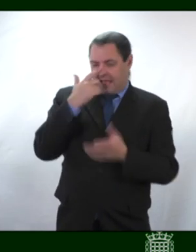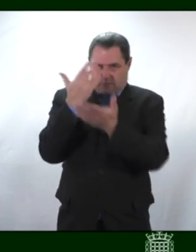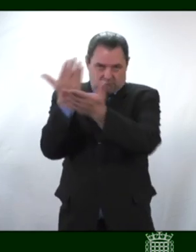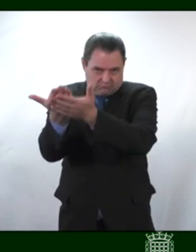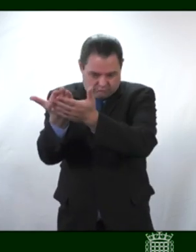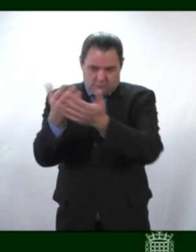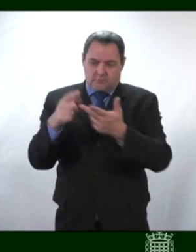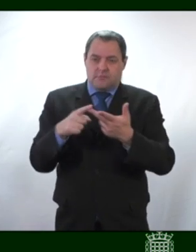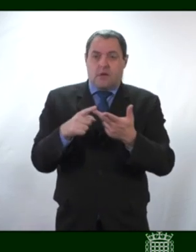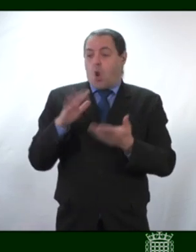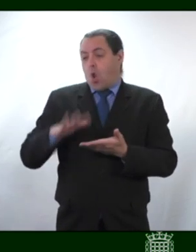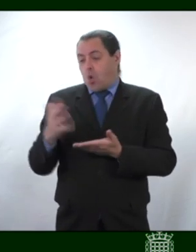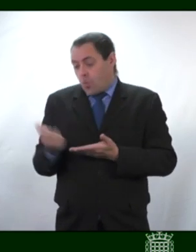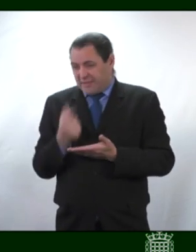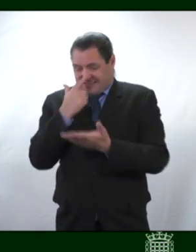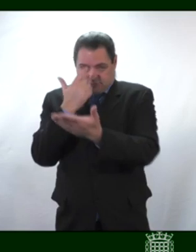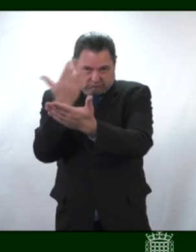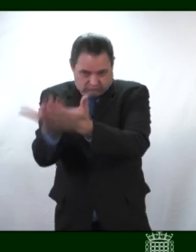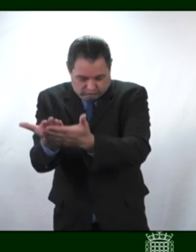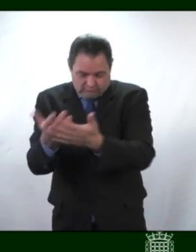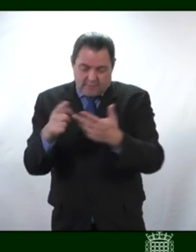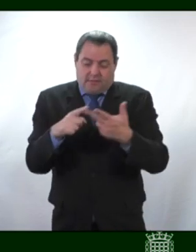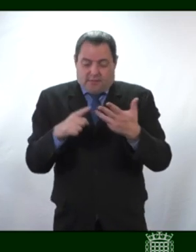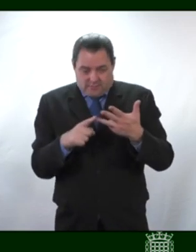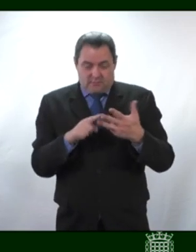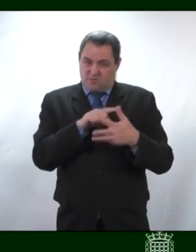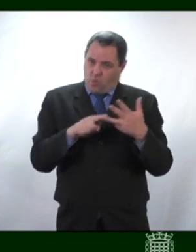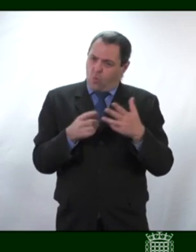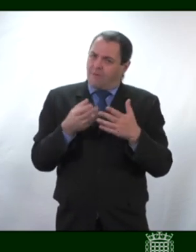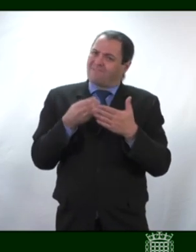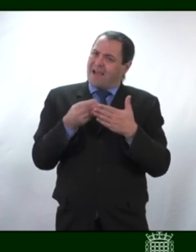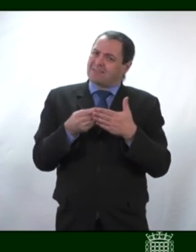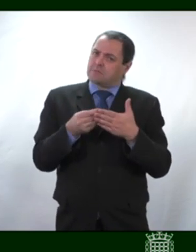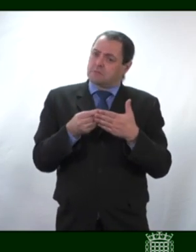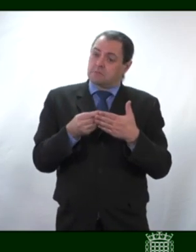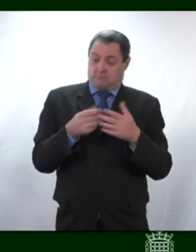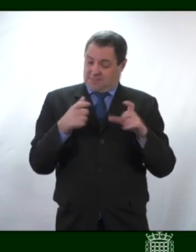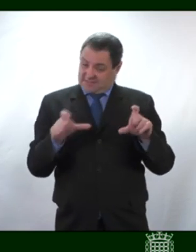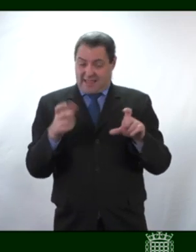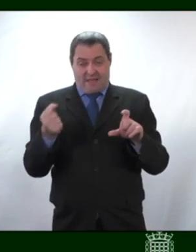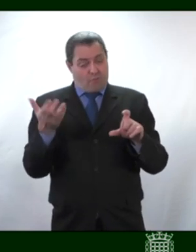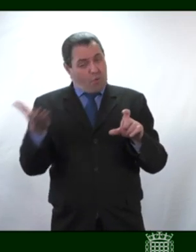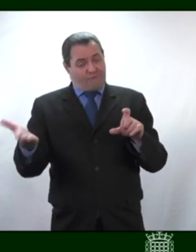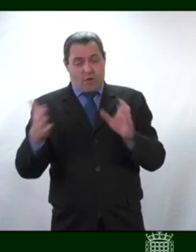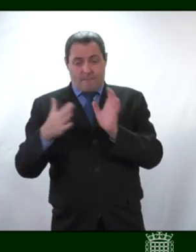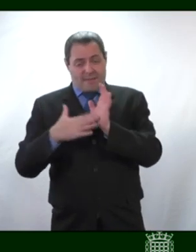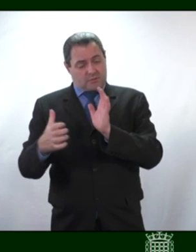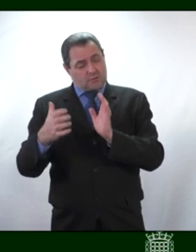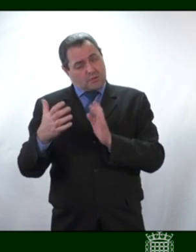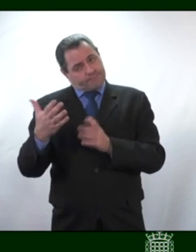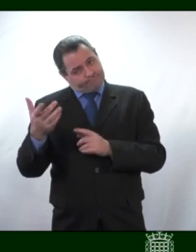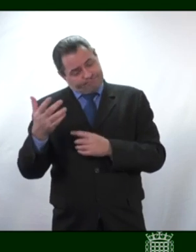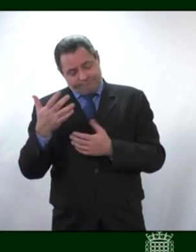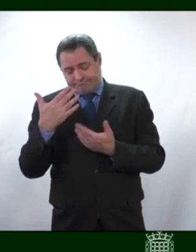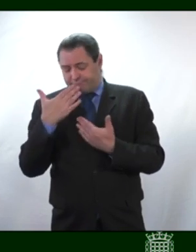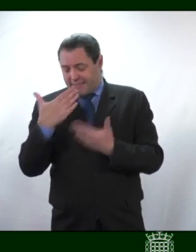in low-paid work. So in addition to the funding that it remains on the table, and I urge the local leadership in Greater